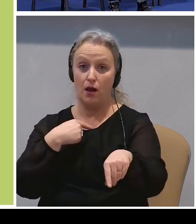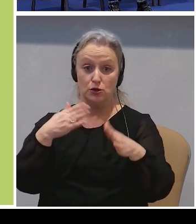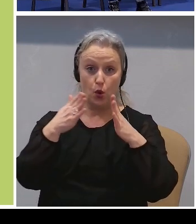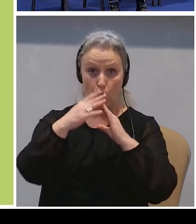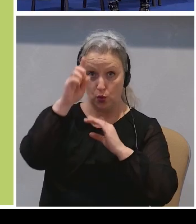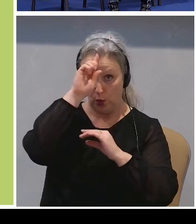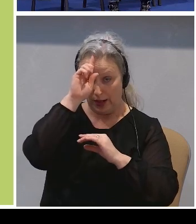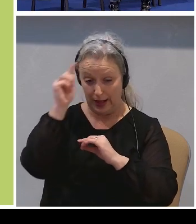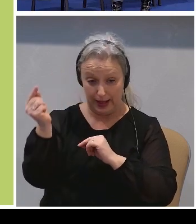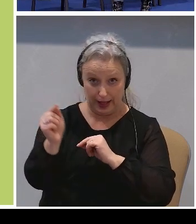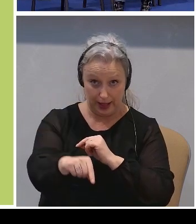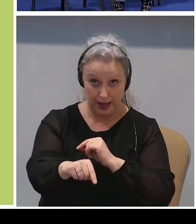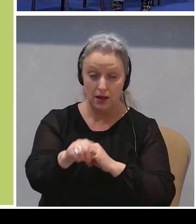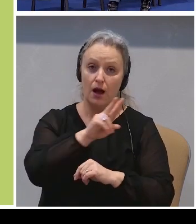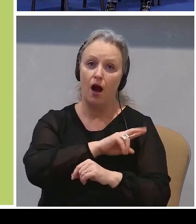challenge.